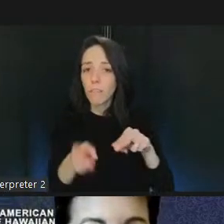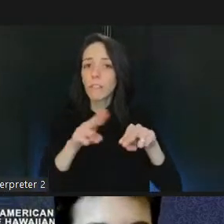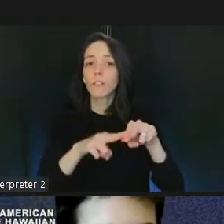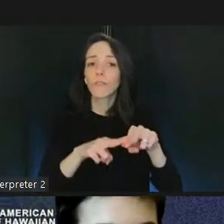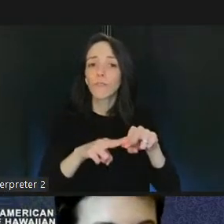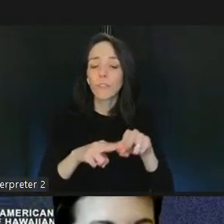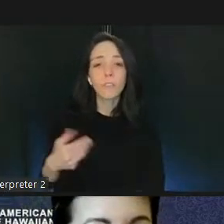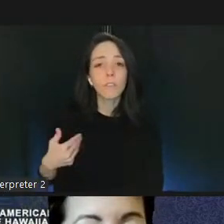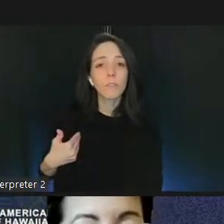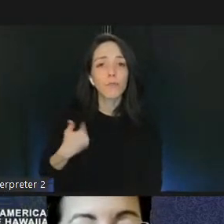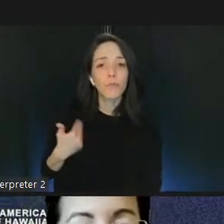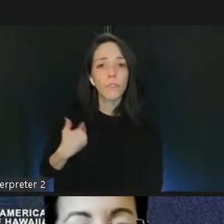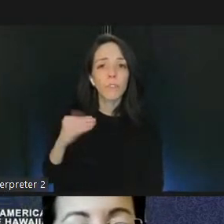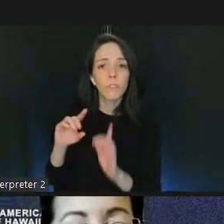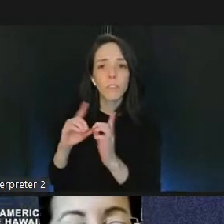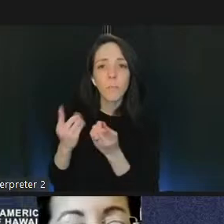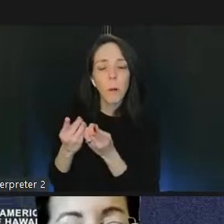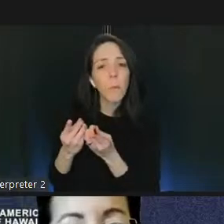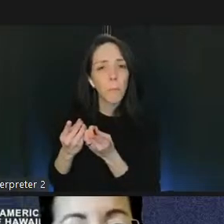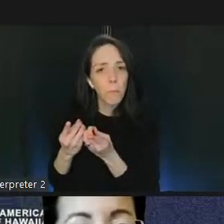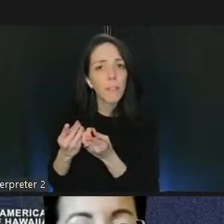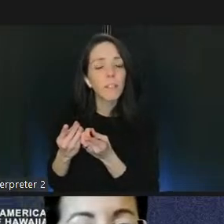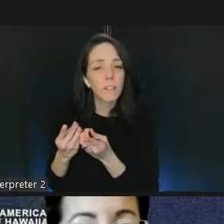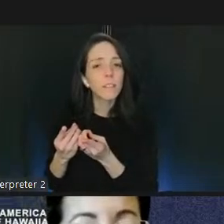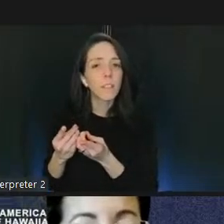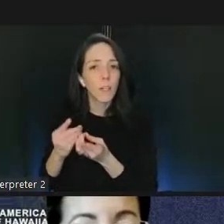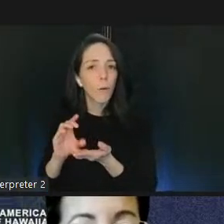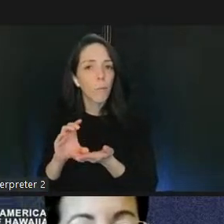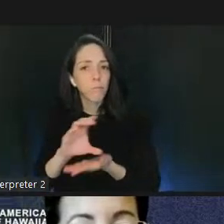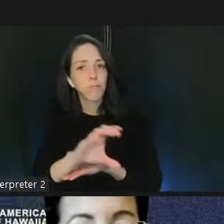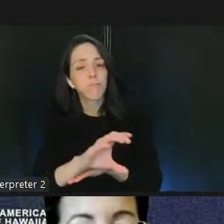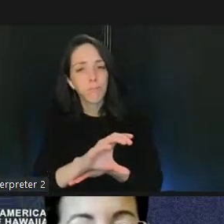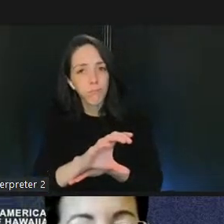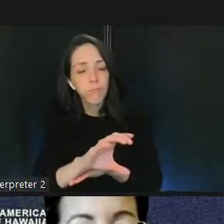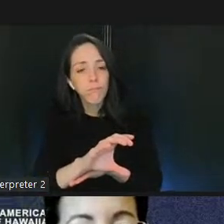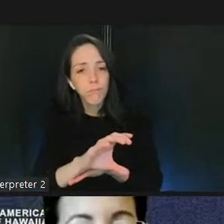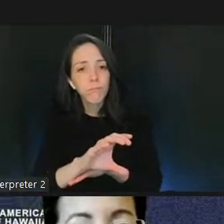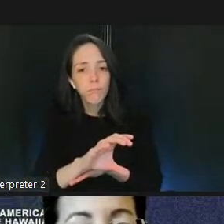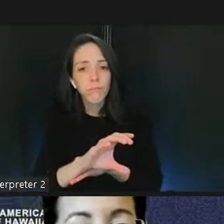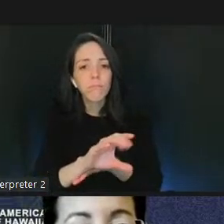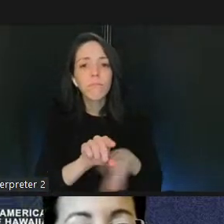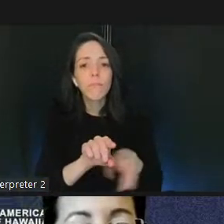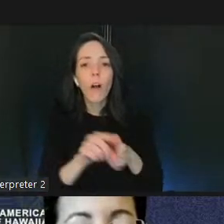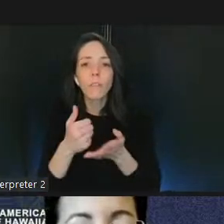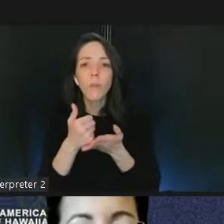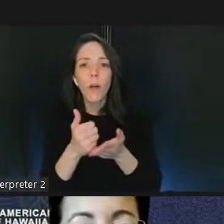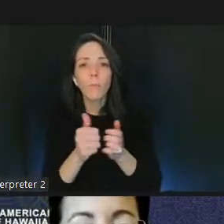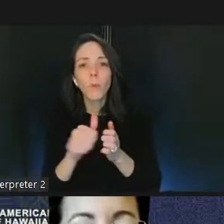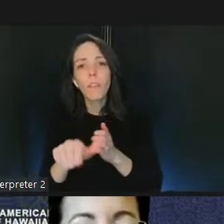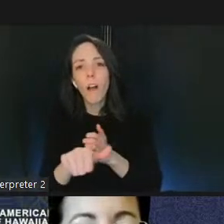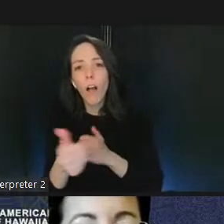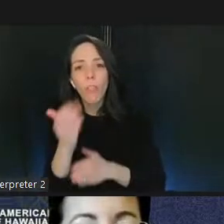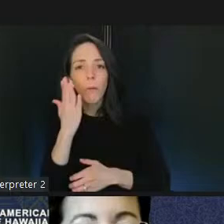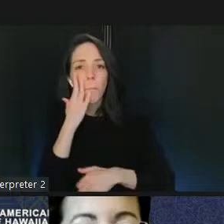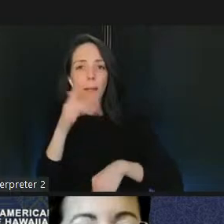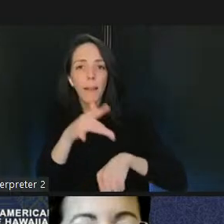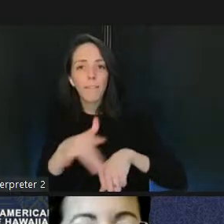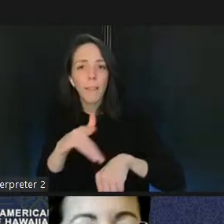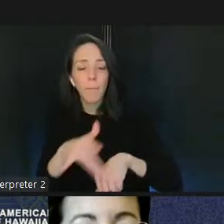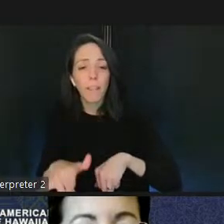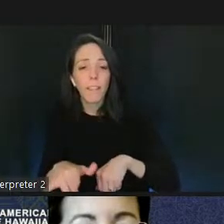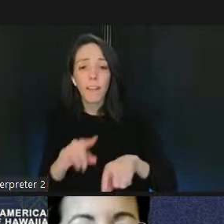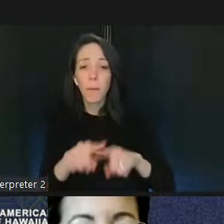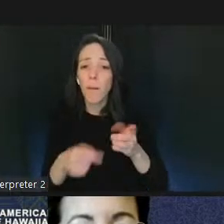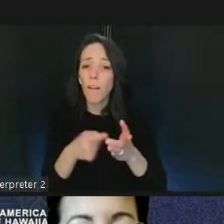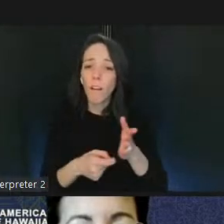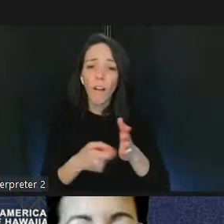absorbed most of this cost by decreasing other contracts for exceeded bed space as well as other materials and services. But the rising cost